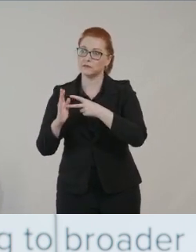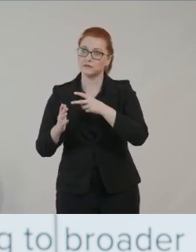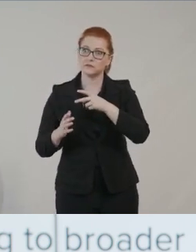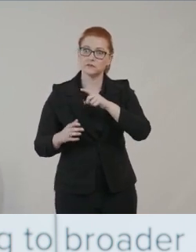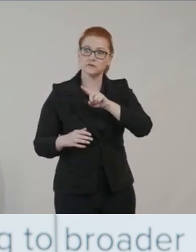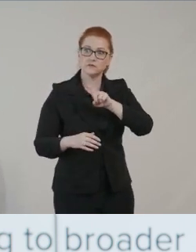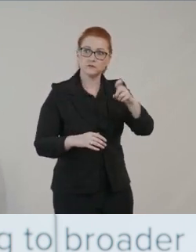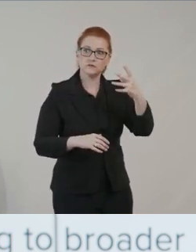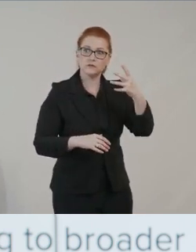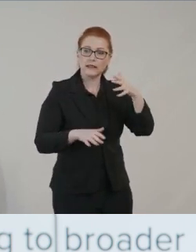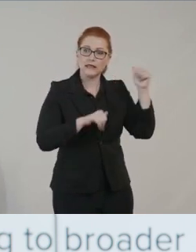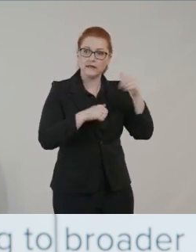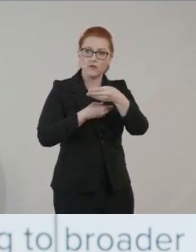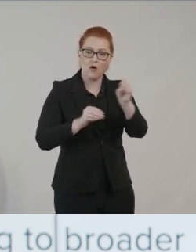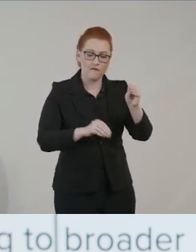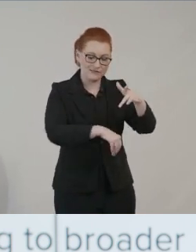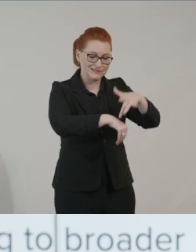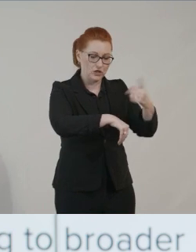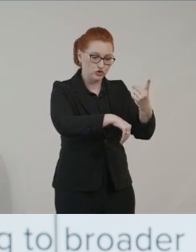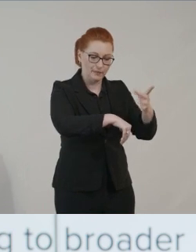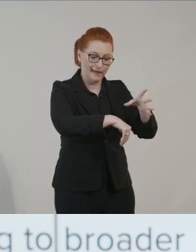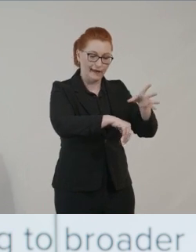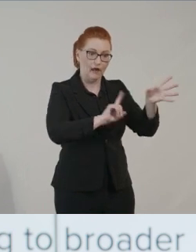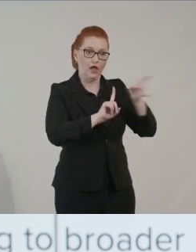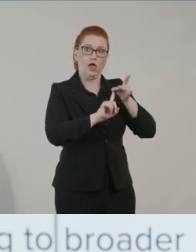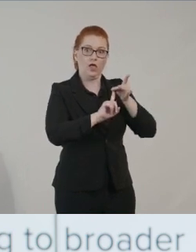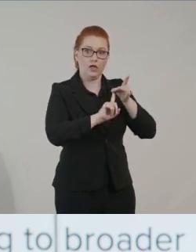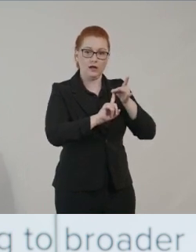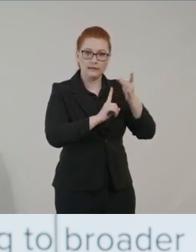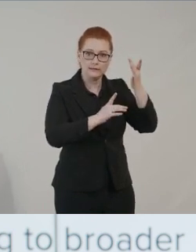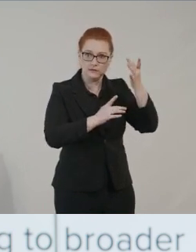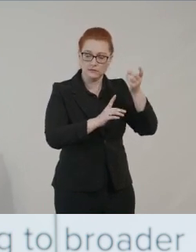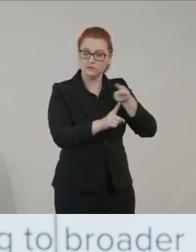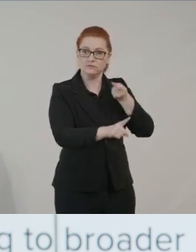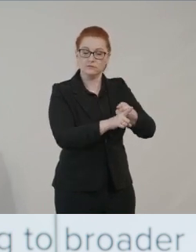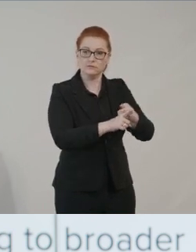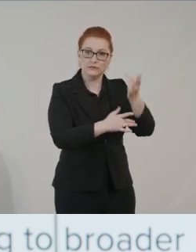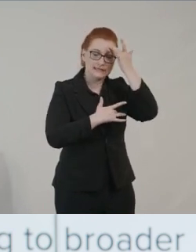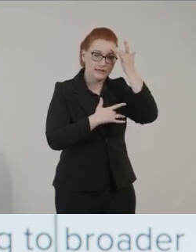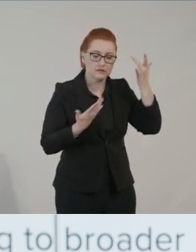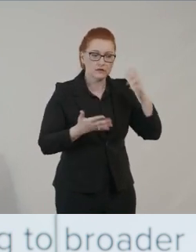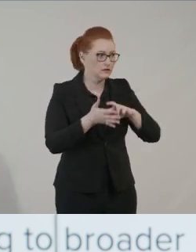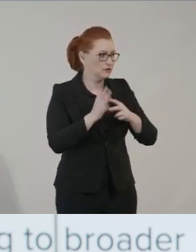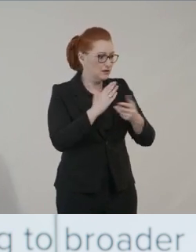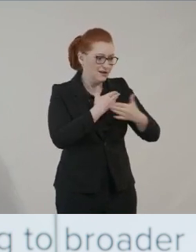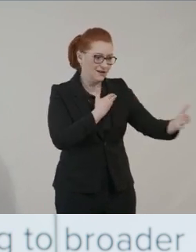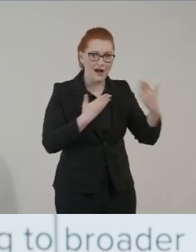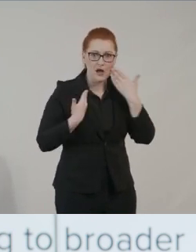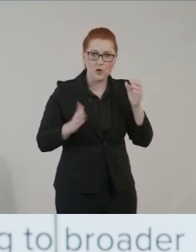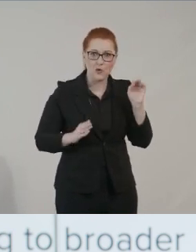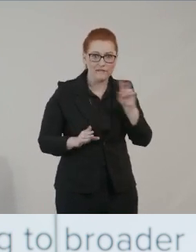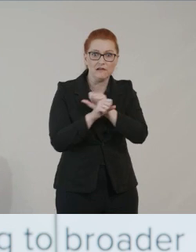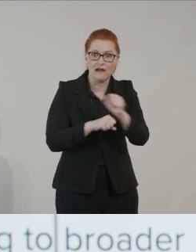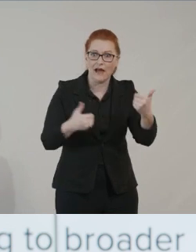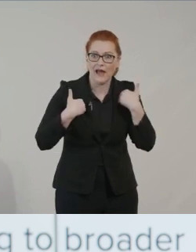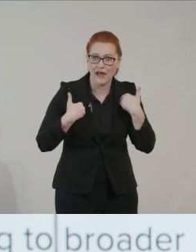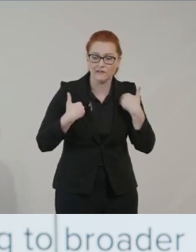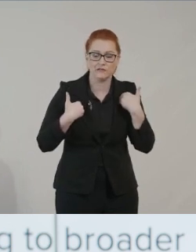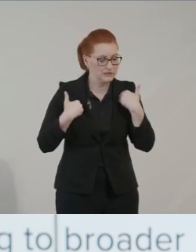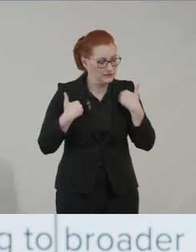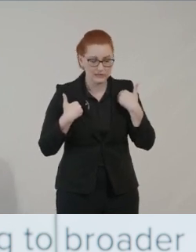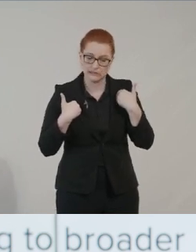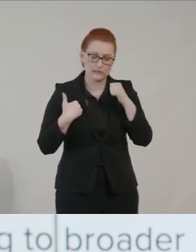again. We still need more of those tests. Those are diagnostic tests. The next tests are